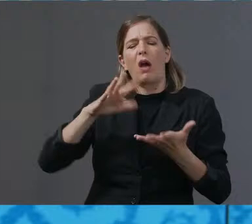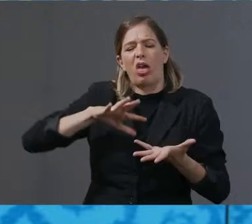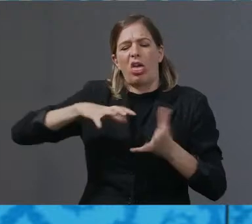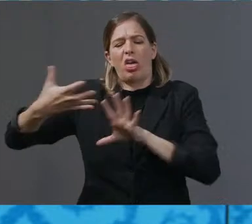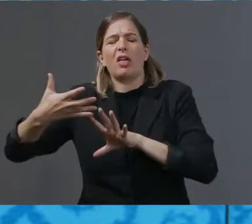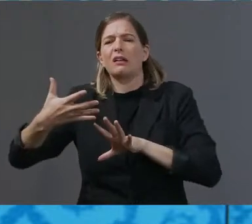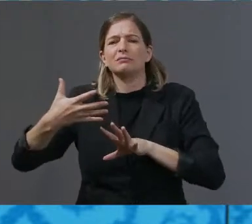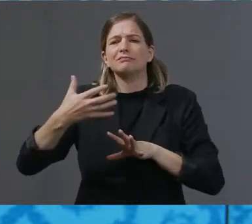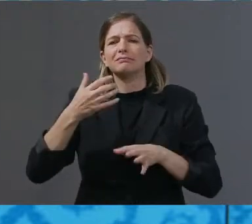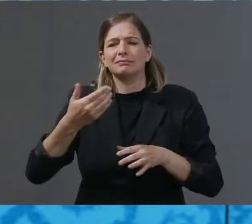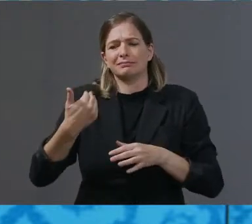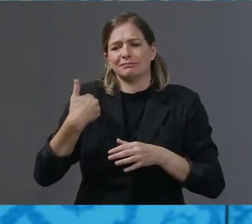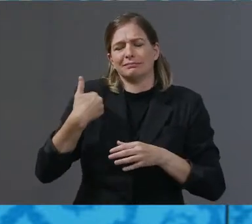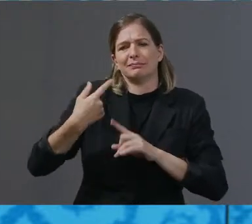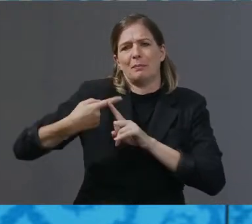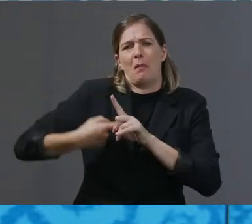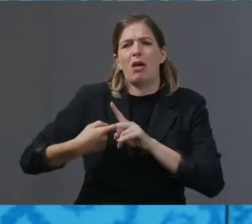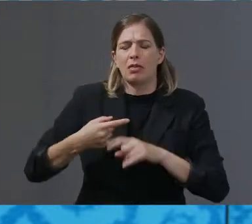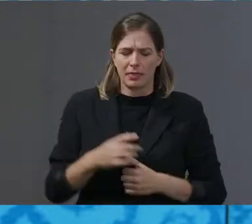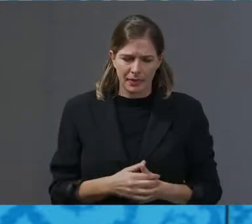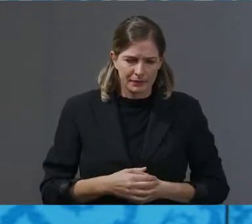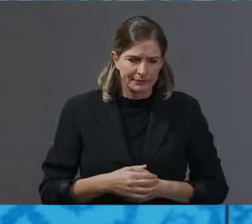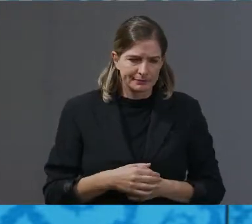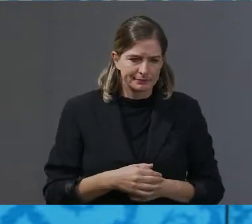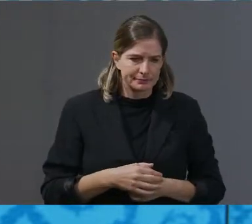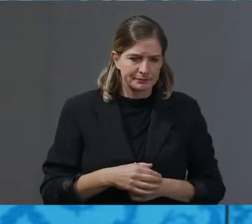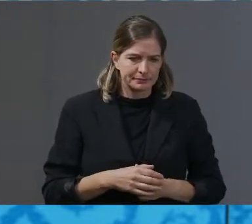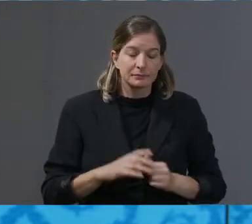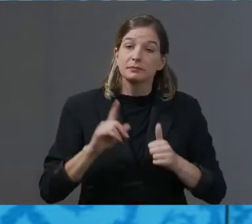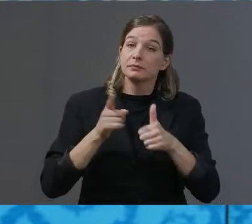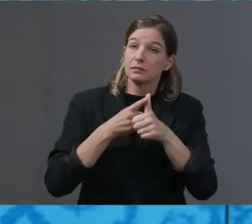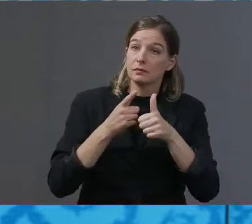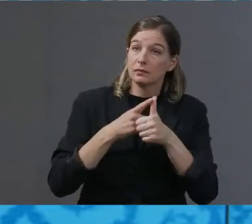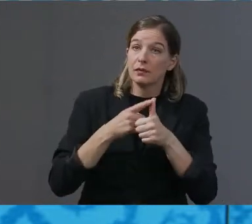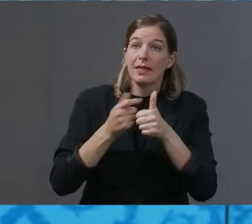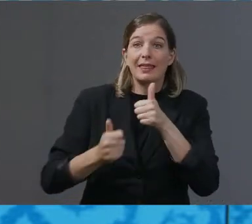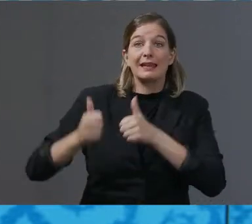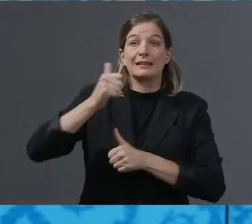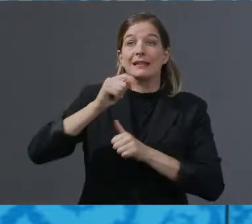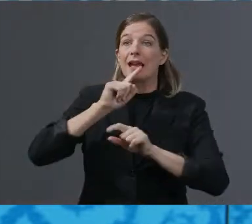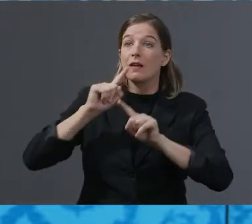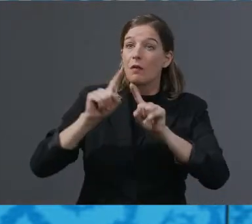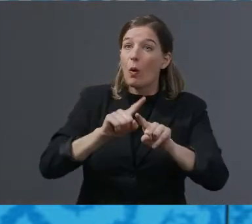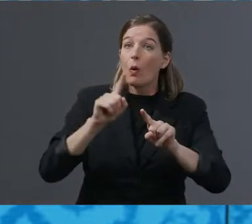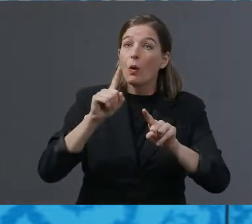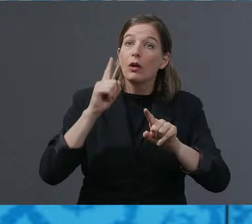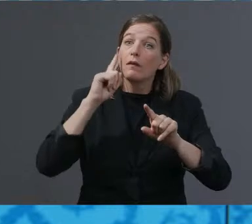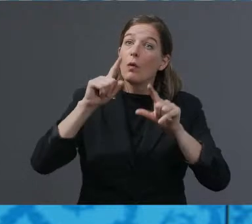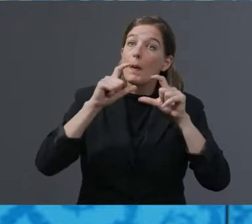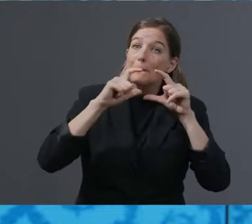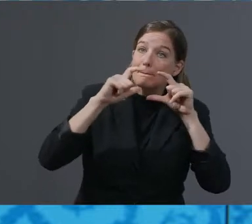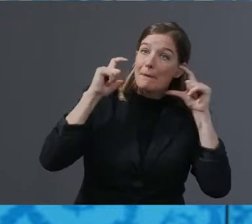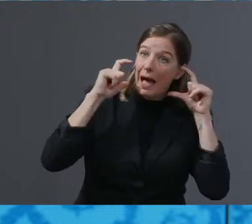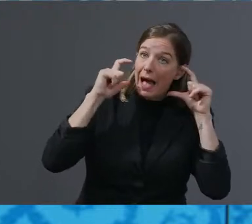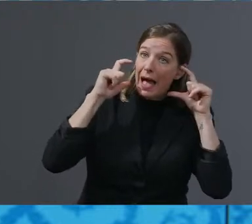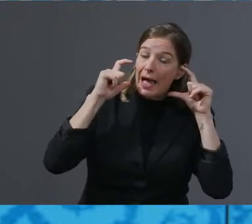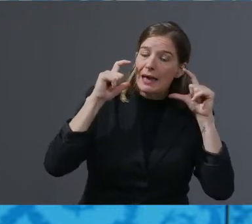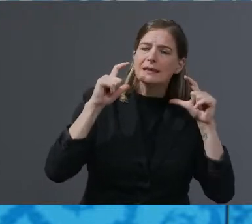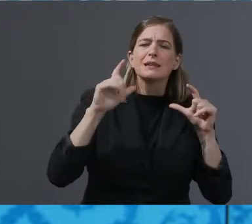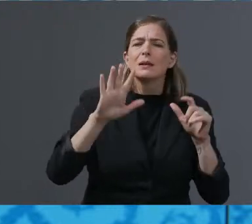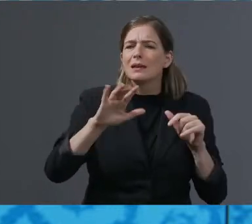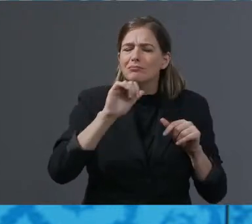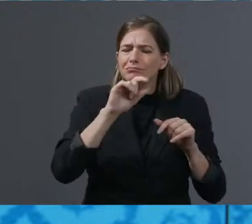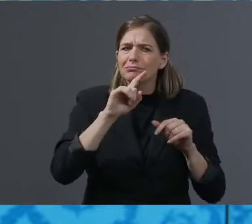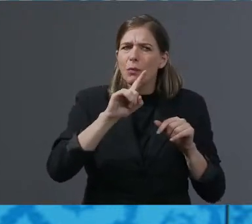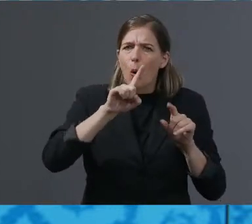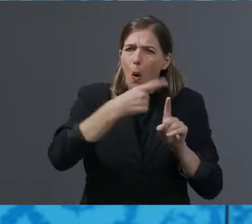is the executive order that was put forward is to address masks, but it addresses more than that.